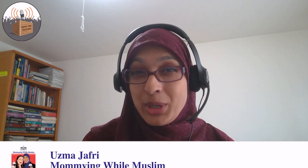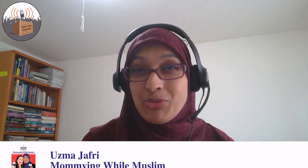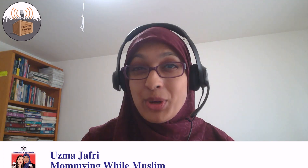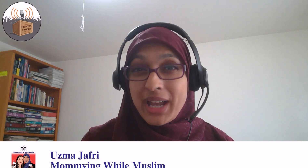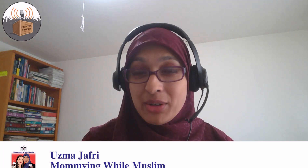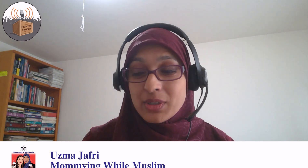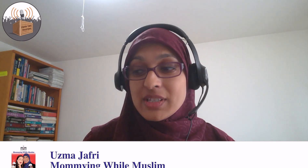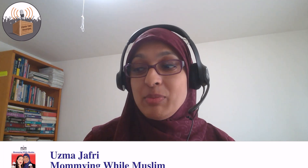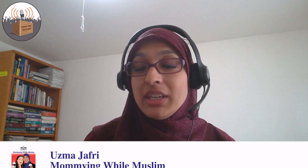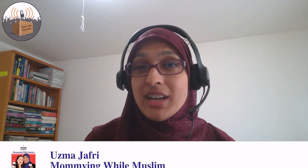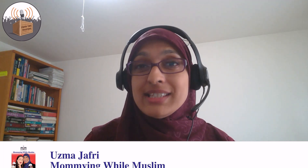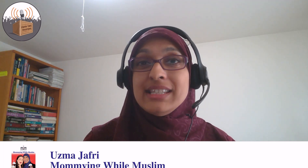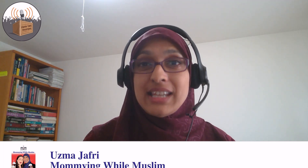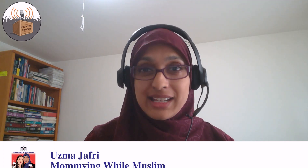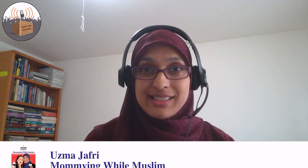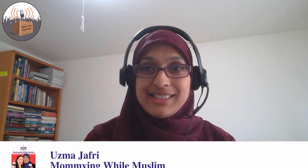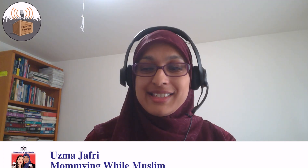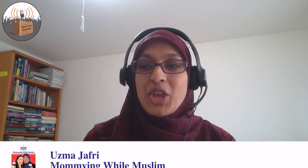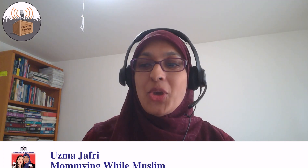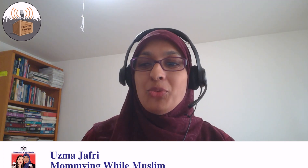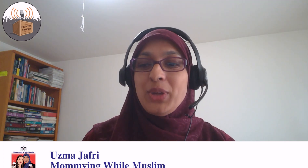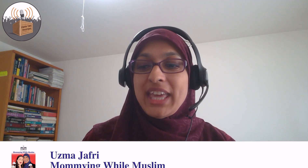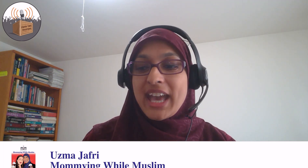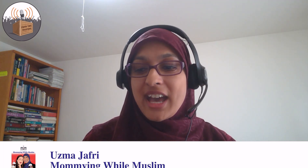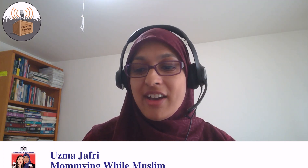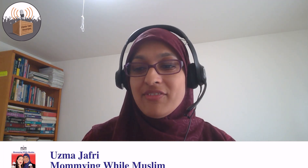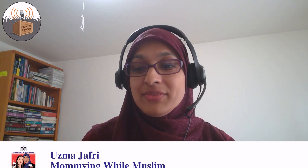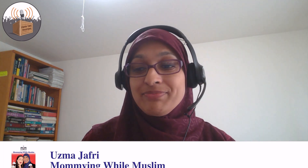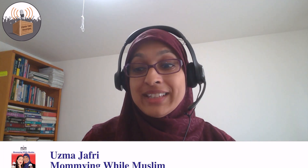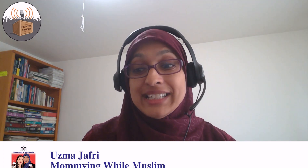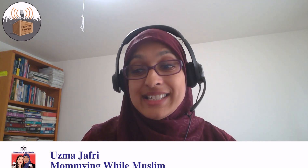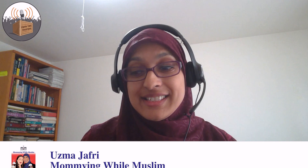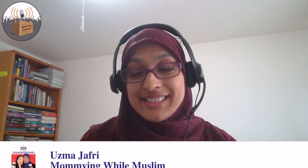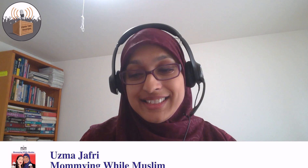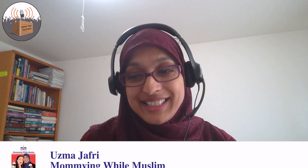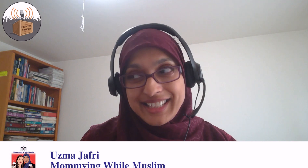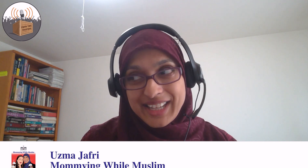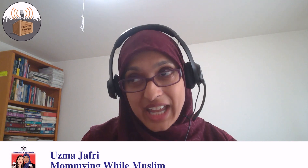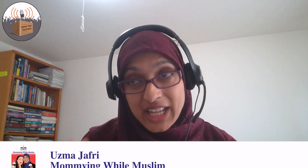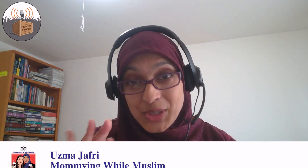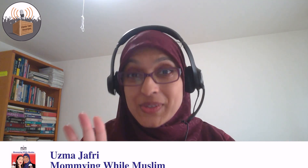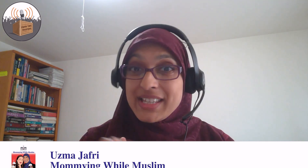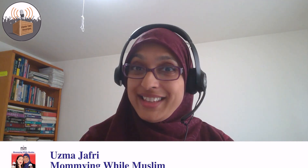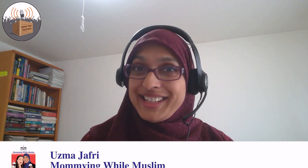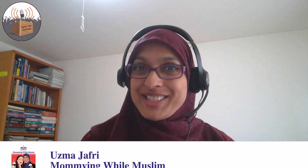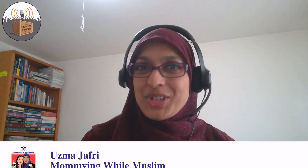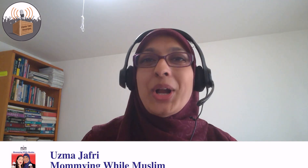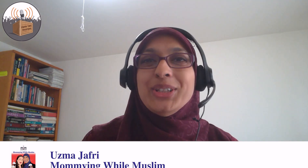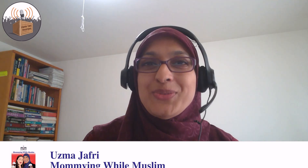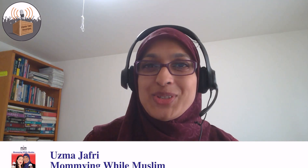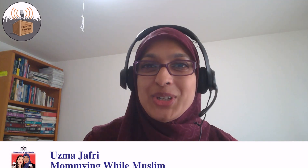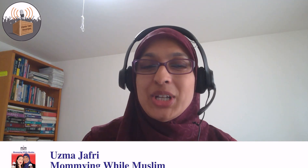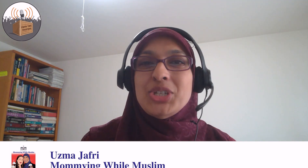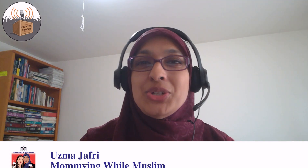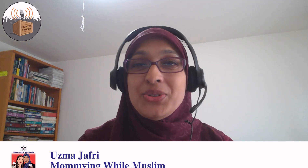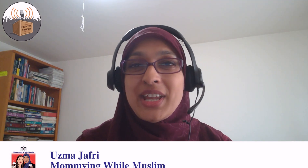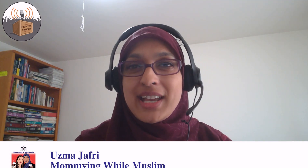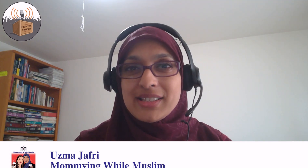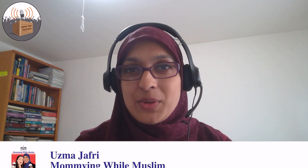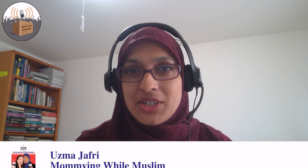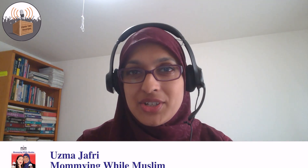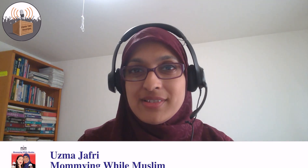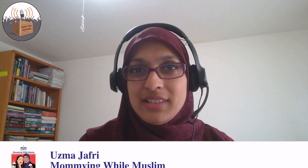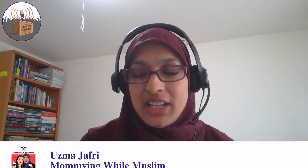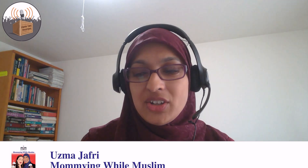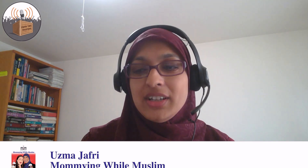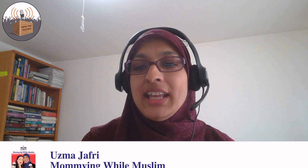less than 24 hours. Because in Texas, we have, I used to think as a child, it was good to shoot